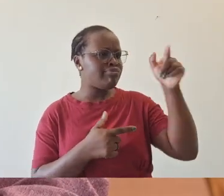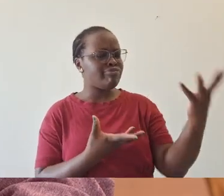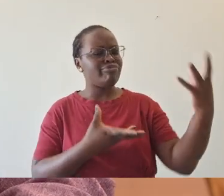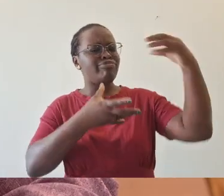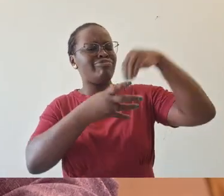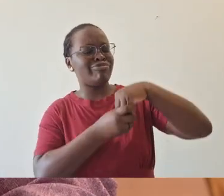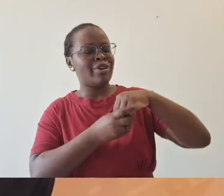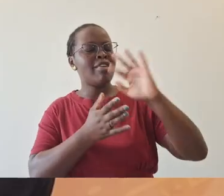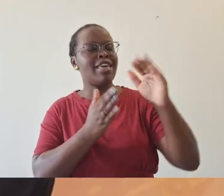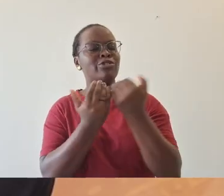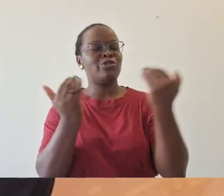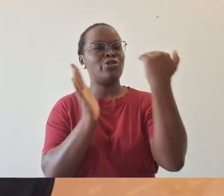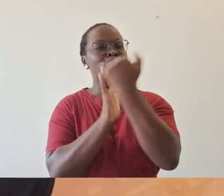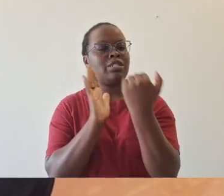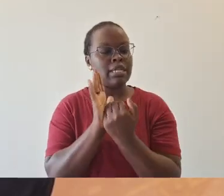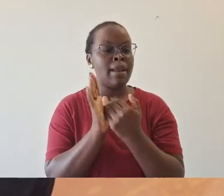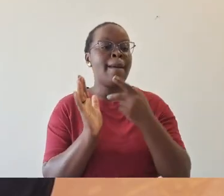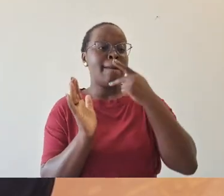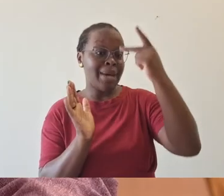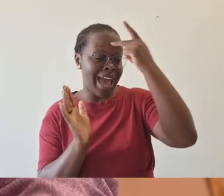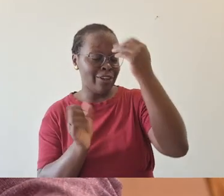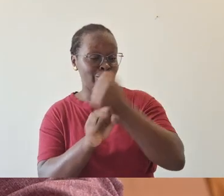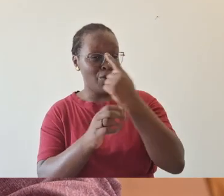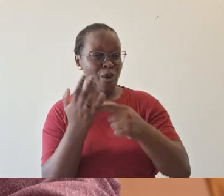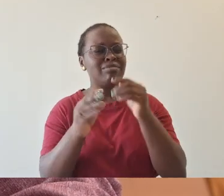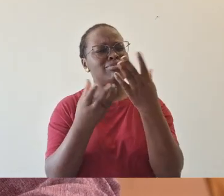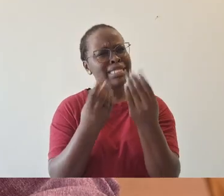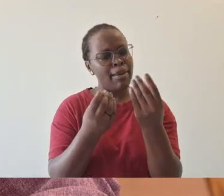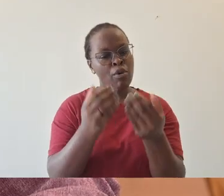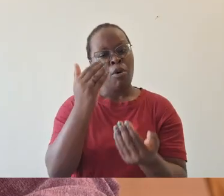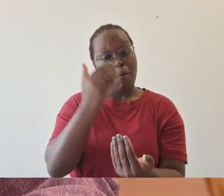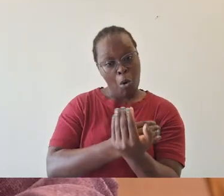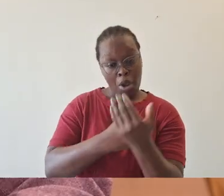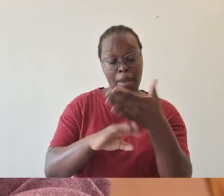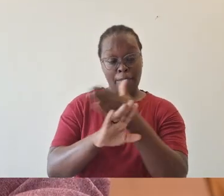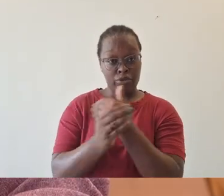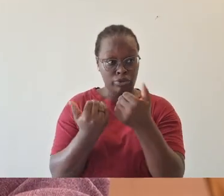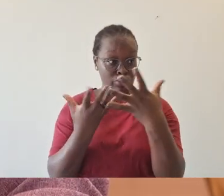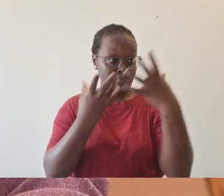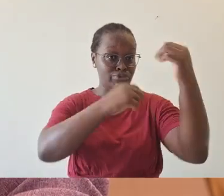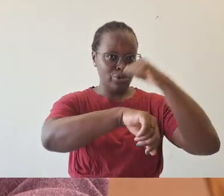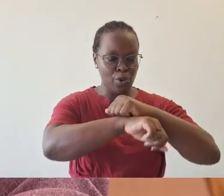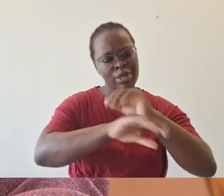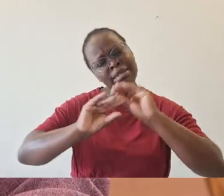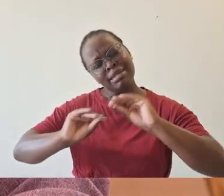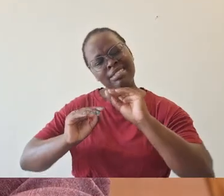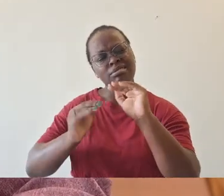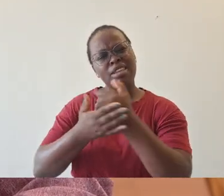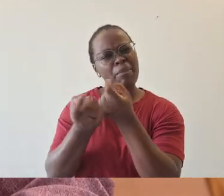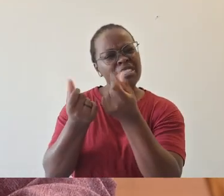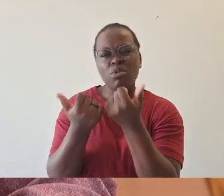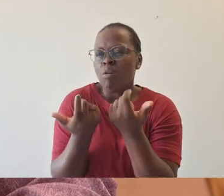the routines just varied. The parents who started off with learning in the morning, there are those who scheduled it for the afternoon. But